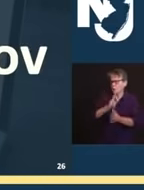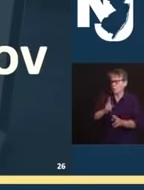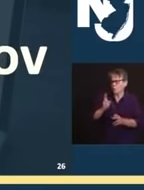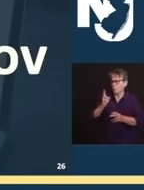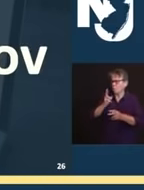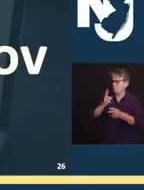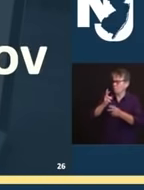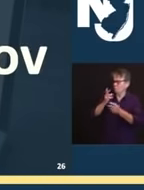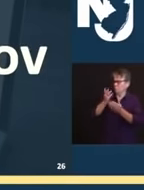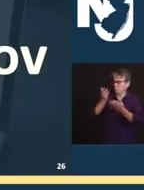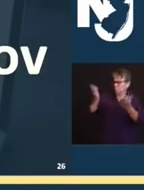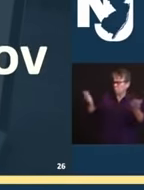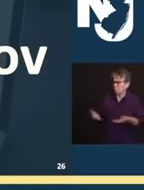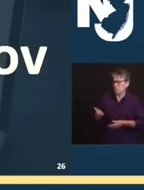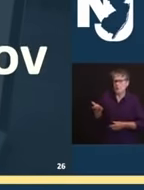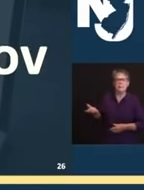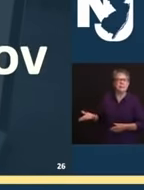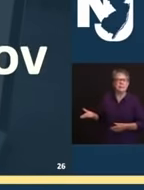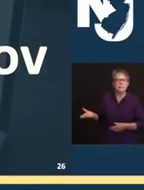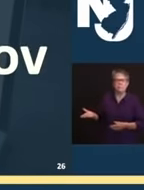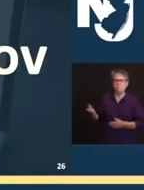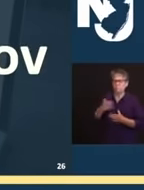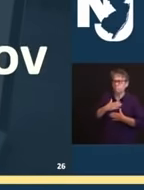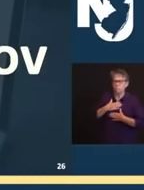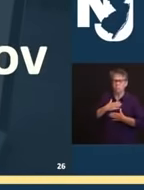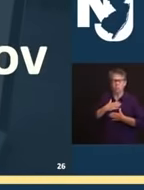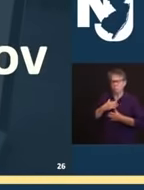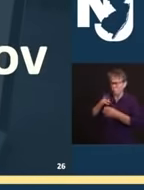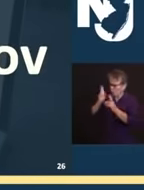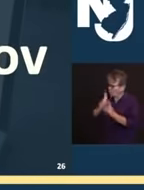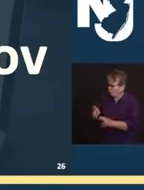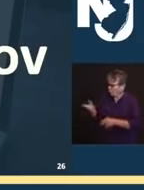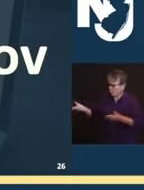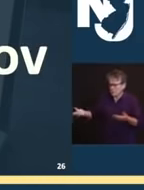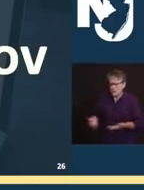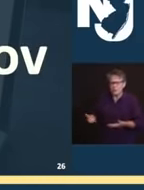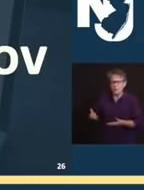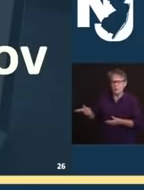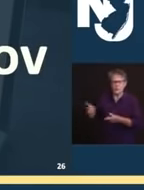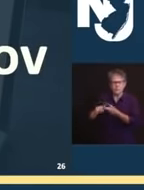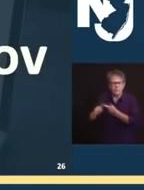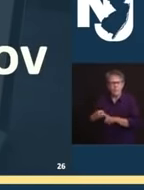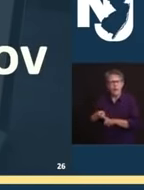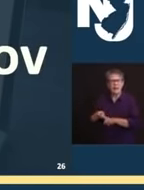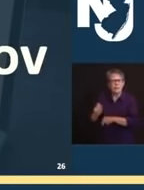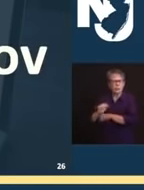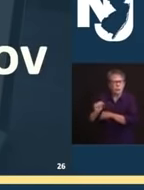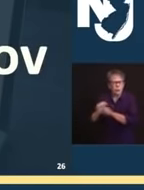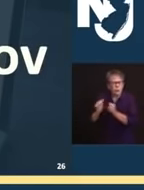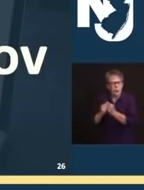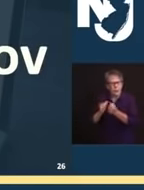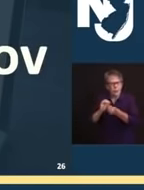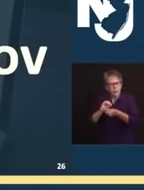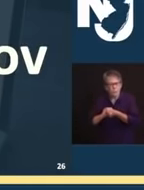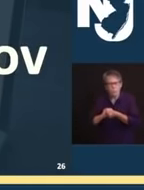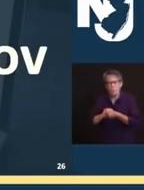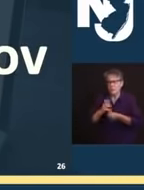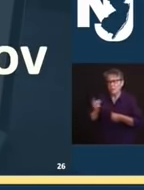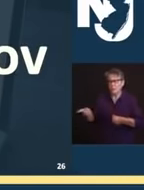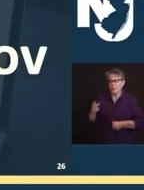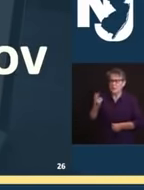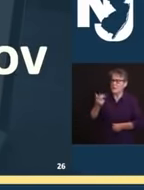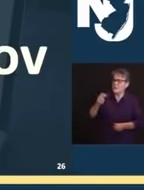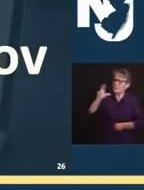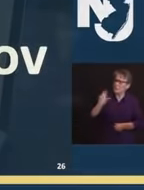years, and a United States senator who just won re-election last week, and a hero to many. Please help me welcome U.S. Senator Cory